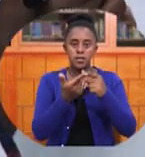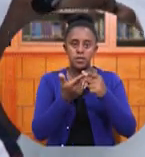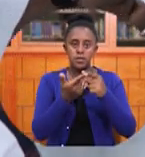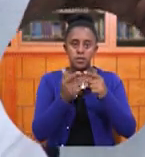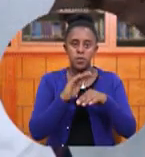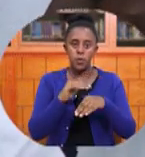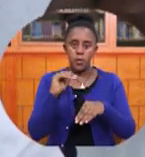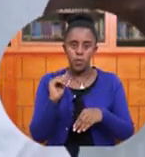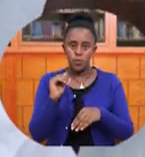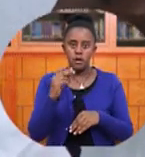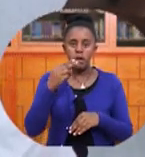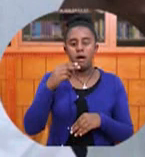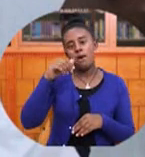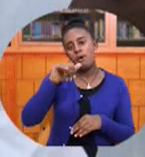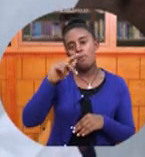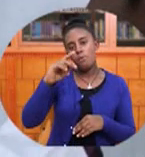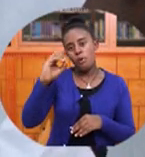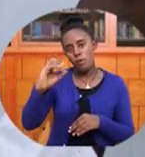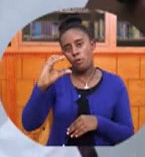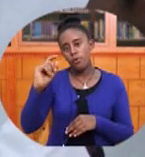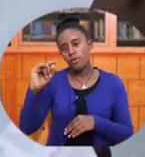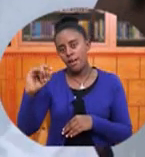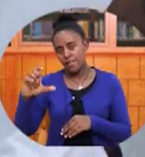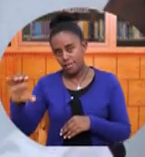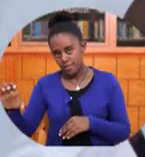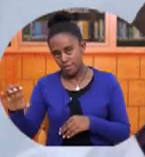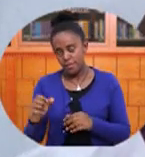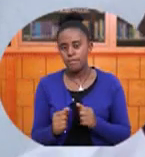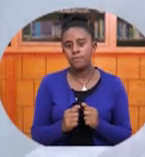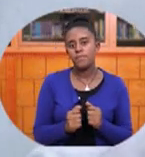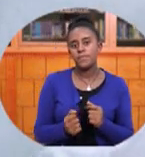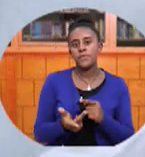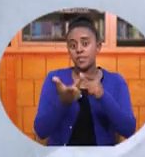The second one is called the hypocotyle.